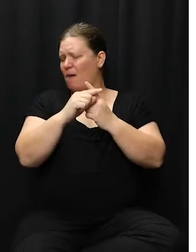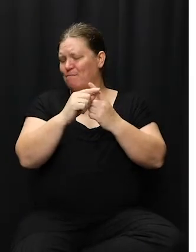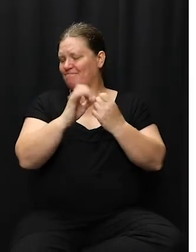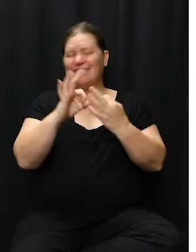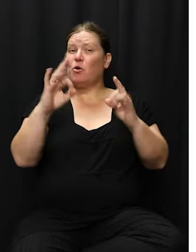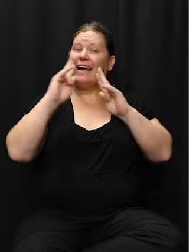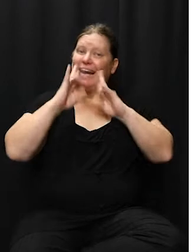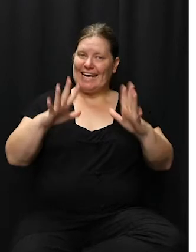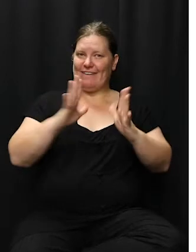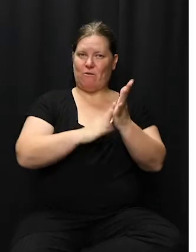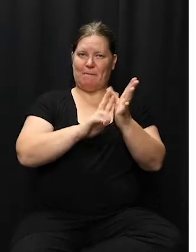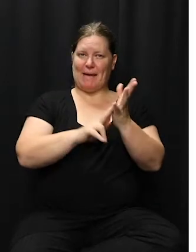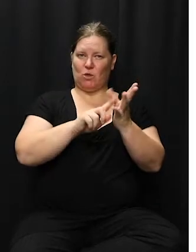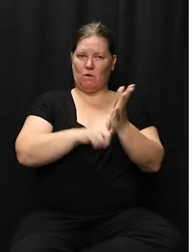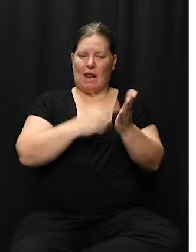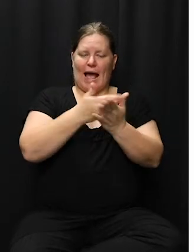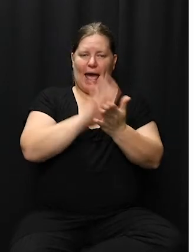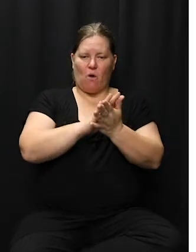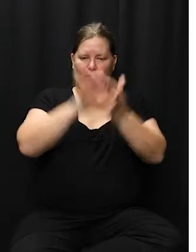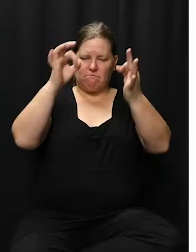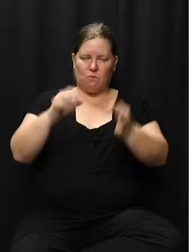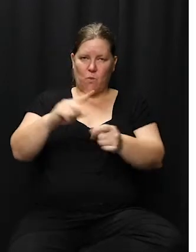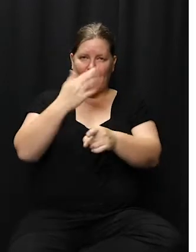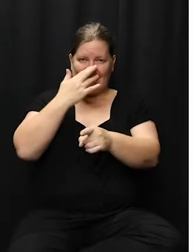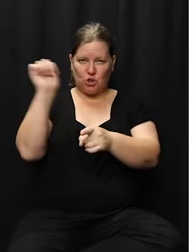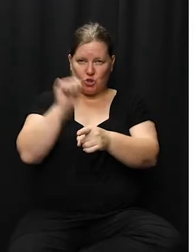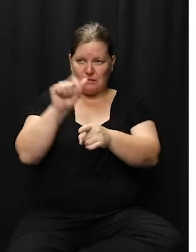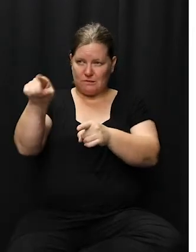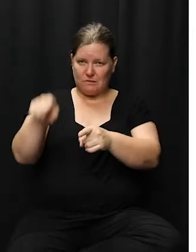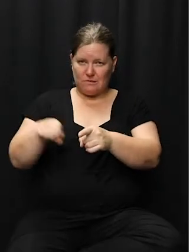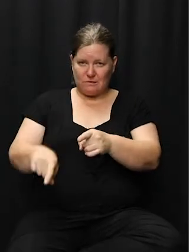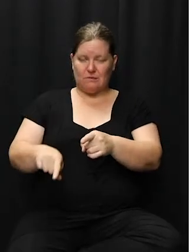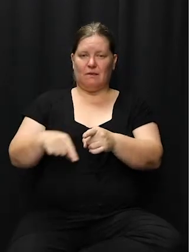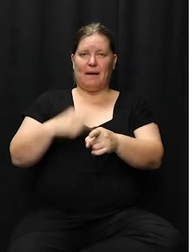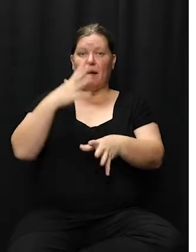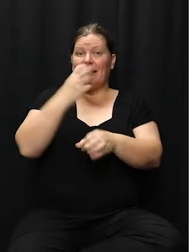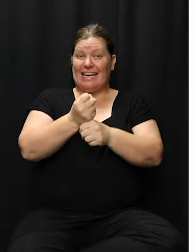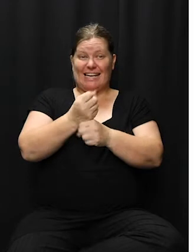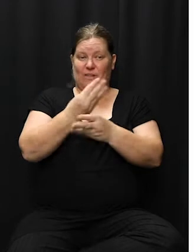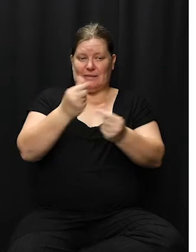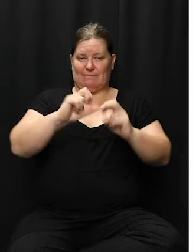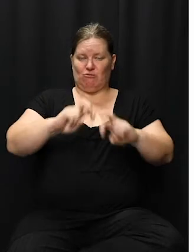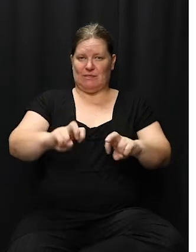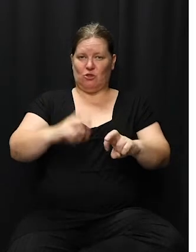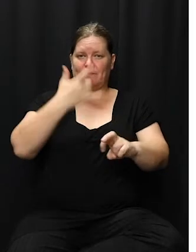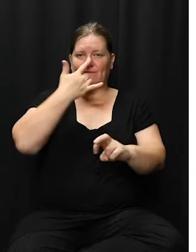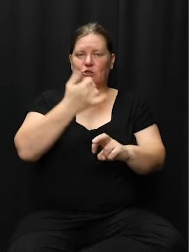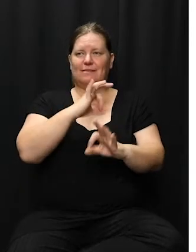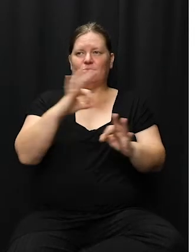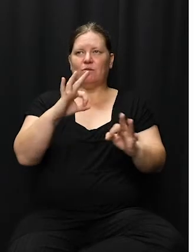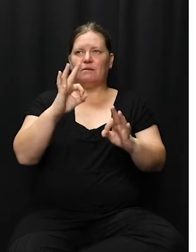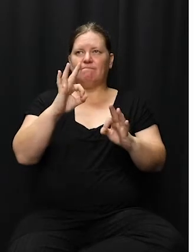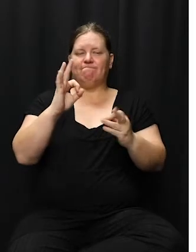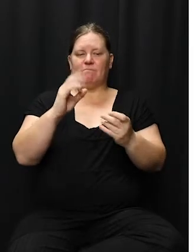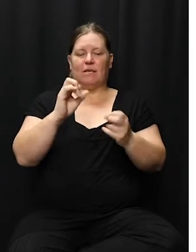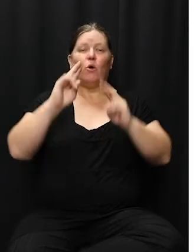from the manual how they decided what ages children can or can't do things, but I believe they actually did some research, but it's really not clear